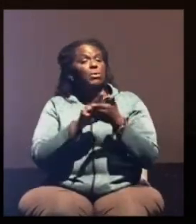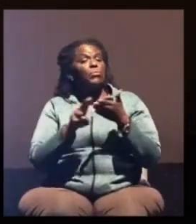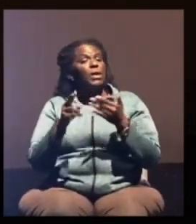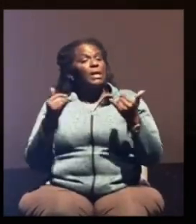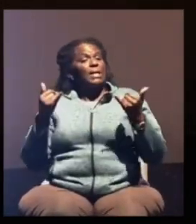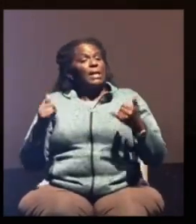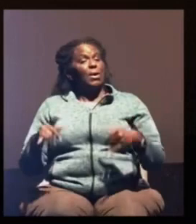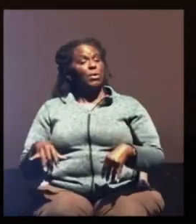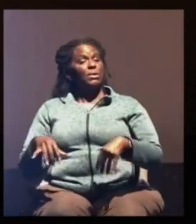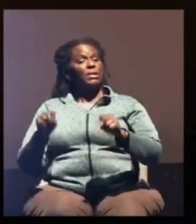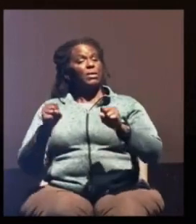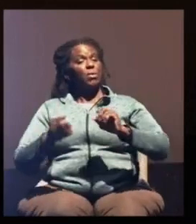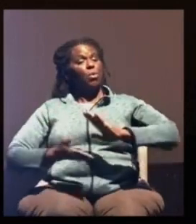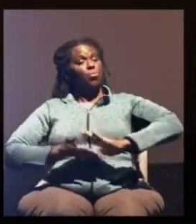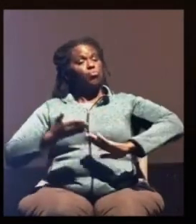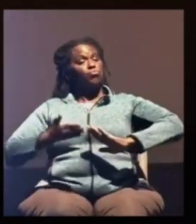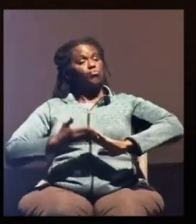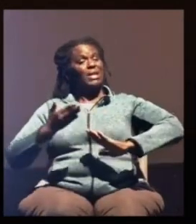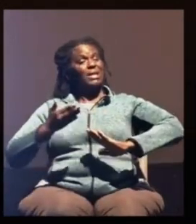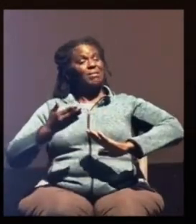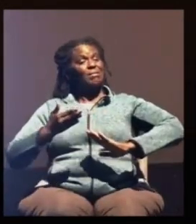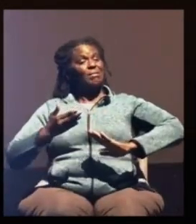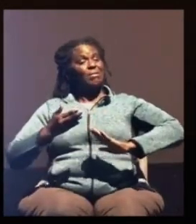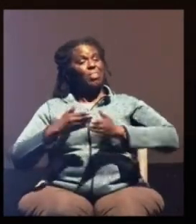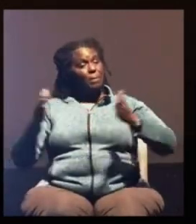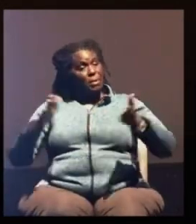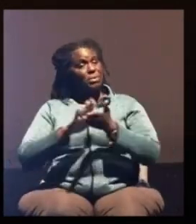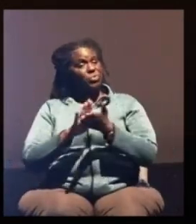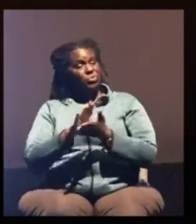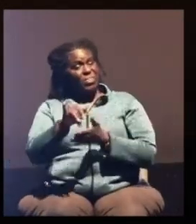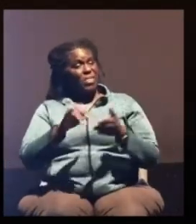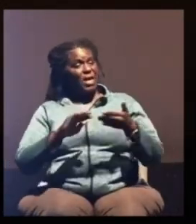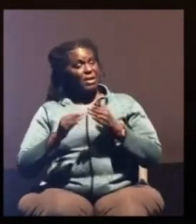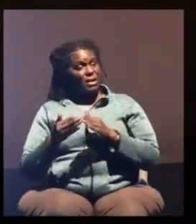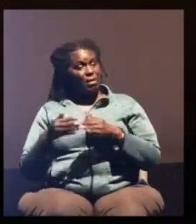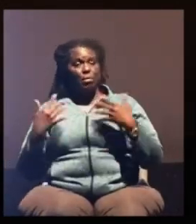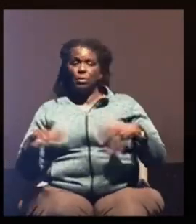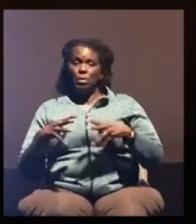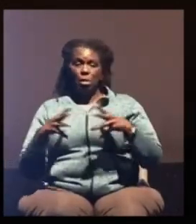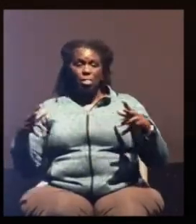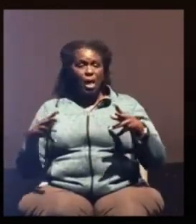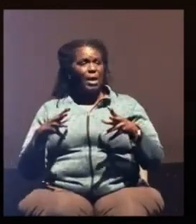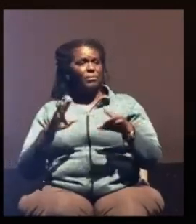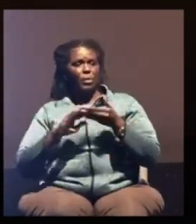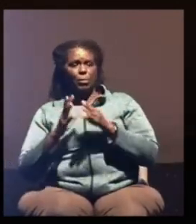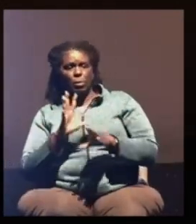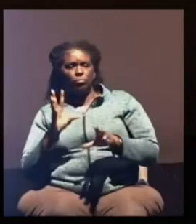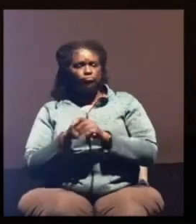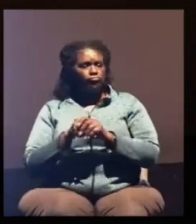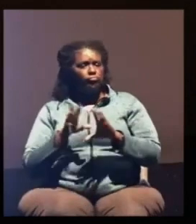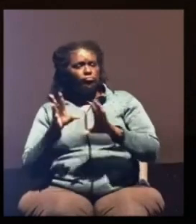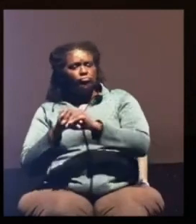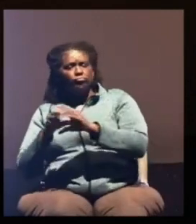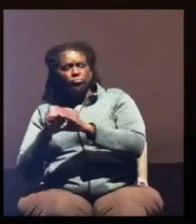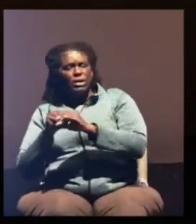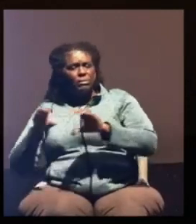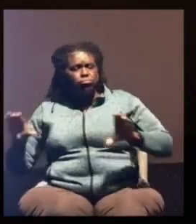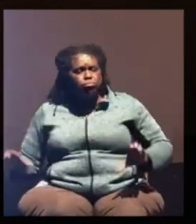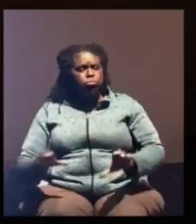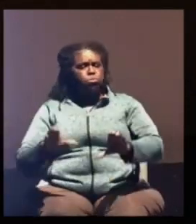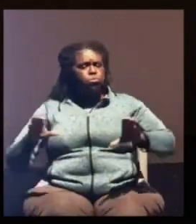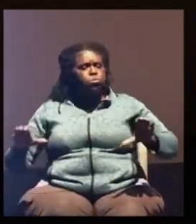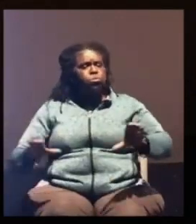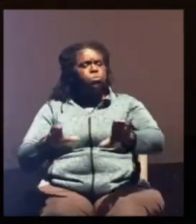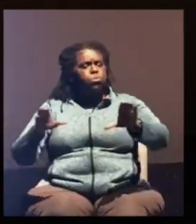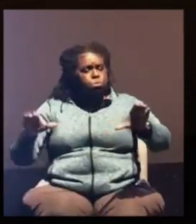taken over running the public schools in that town. There was extensive community engagement. There were all sorts of action. This